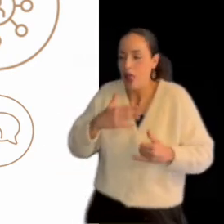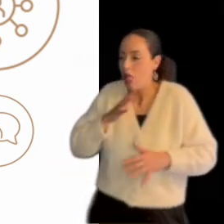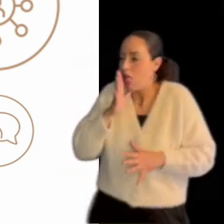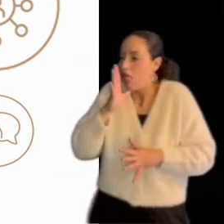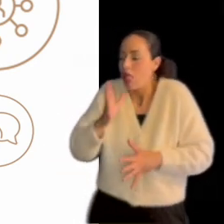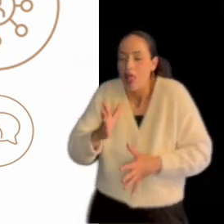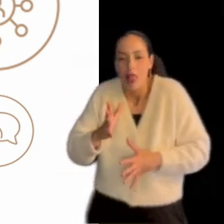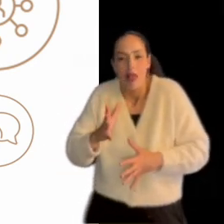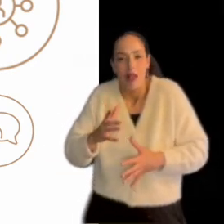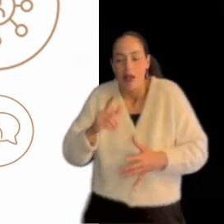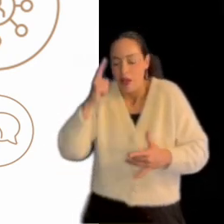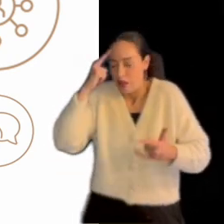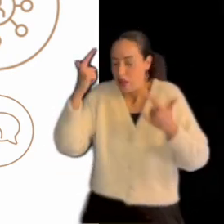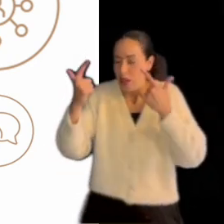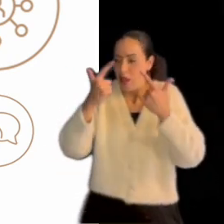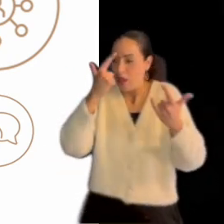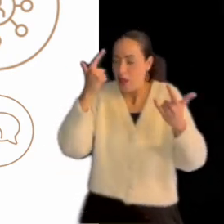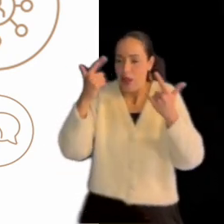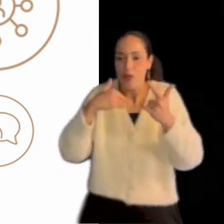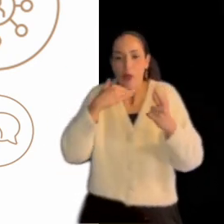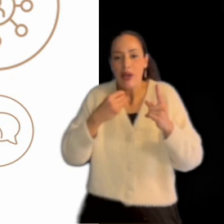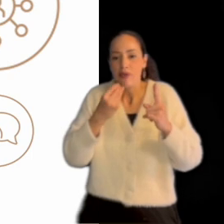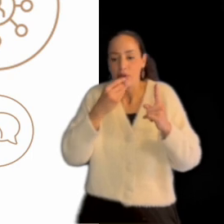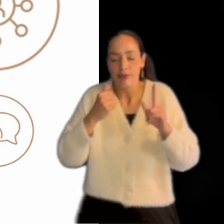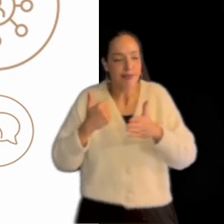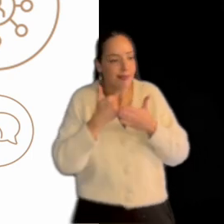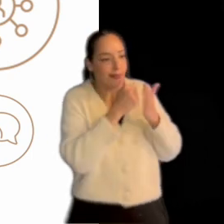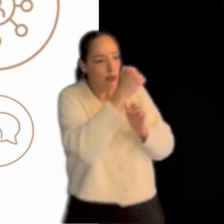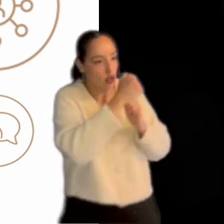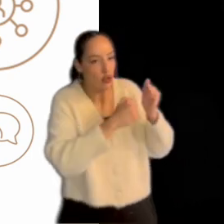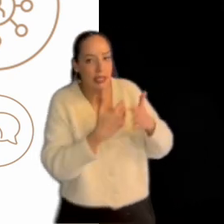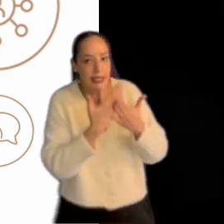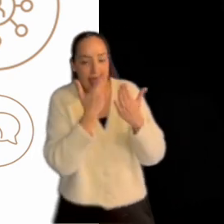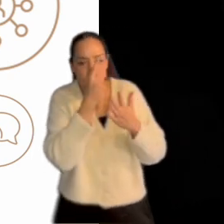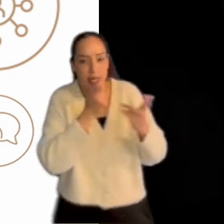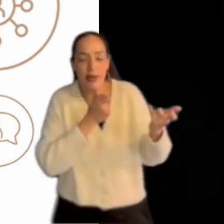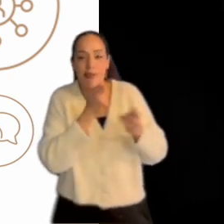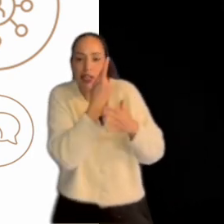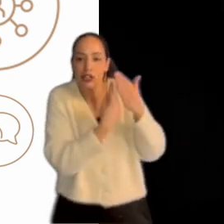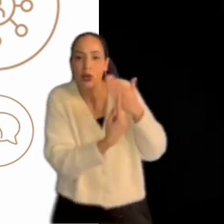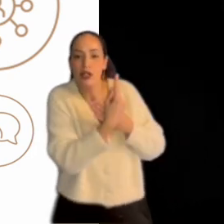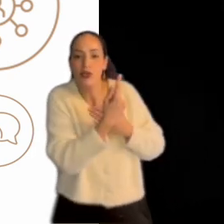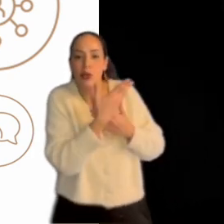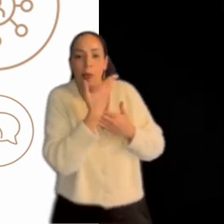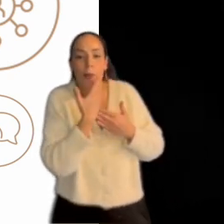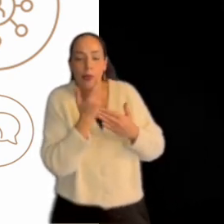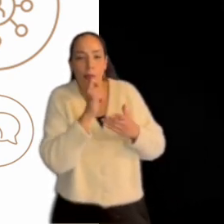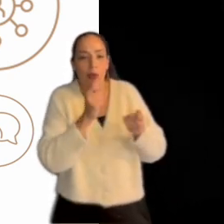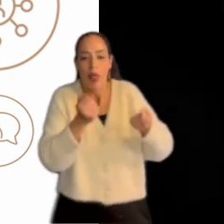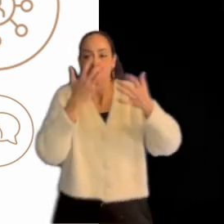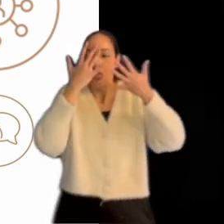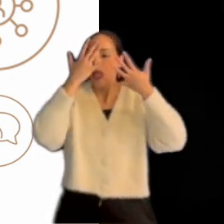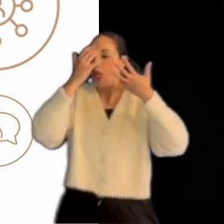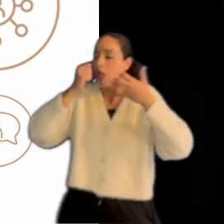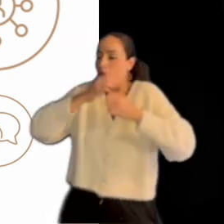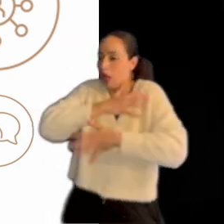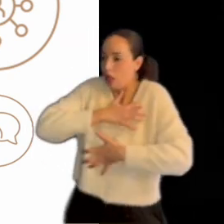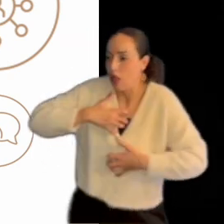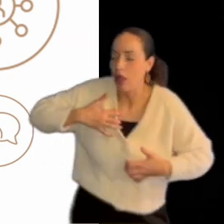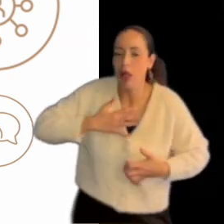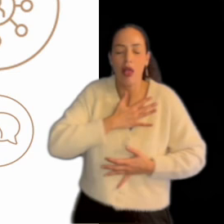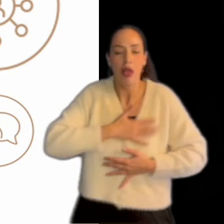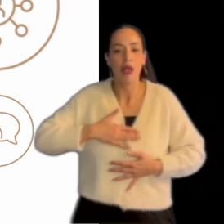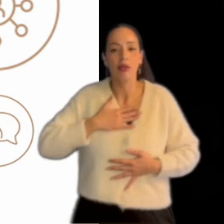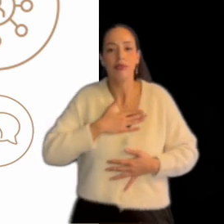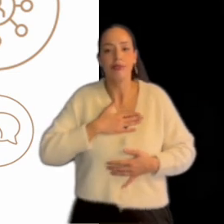by despair. She made tentative suggestions to prompt him to respond to messages from his friends, maintain contact with them, and seek them